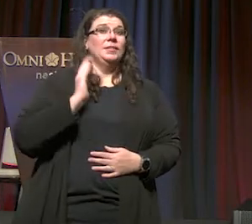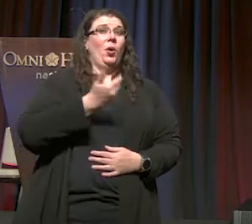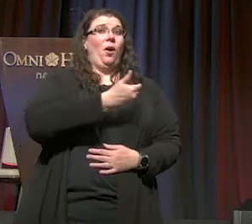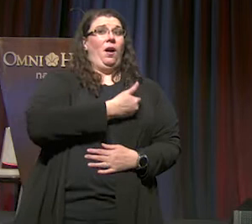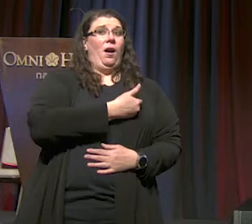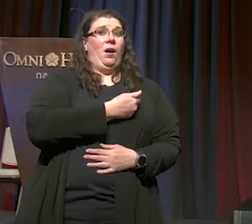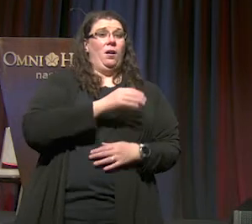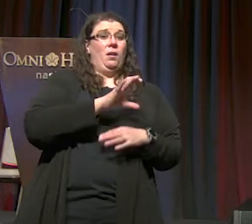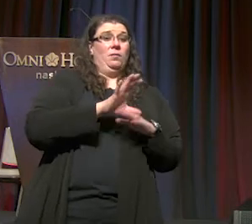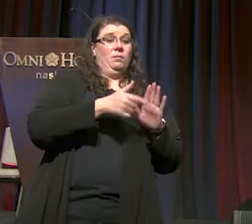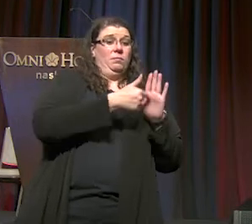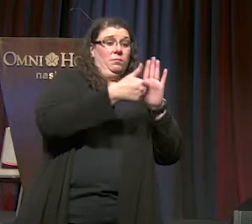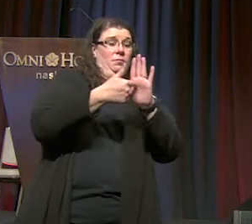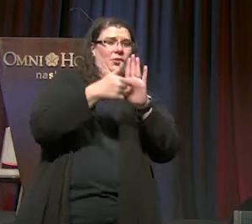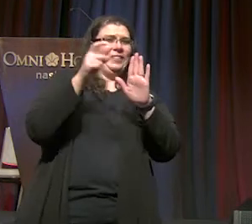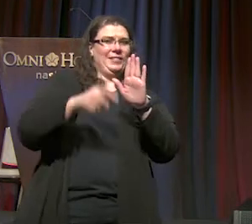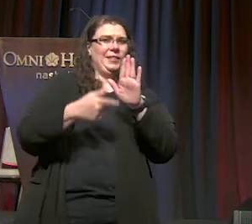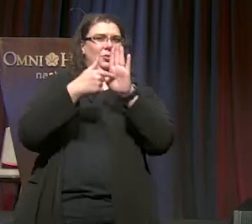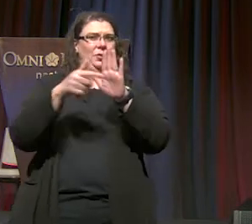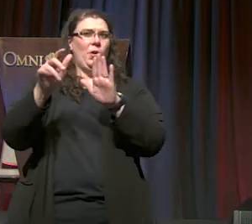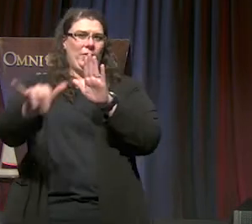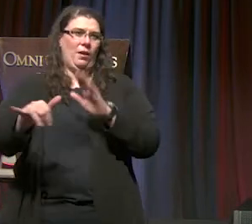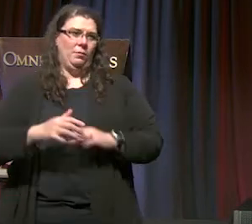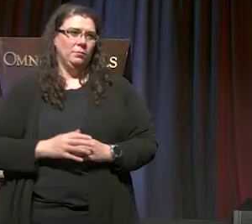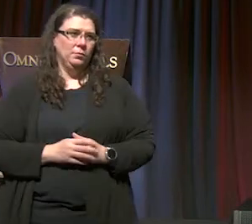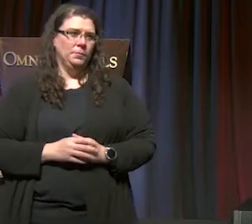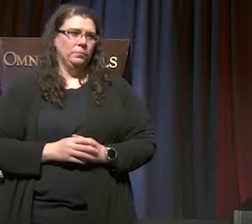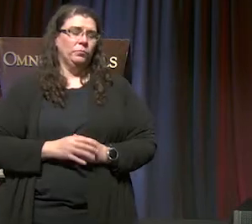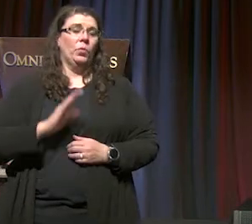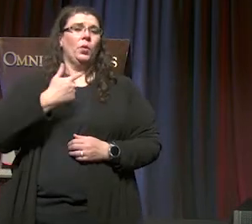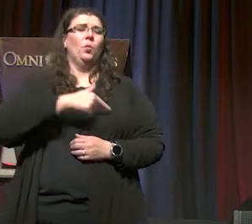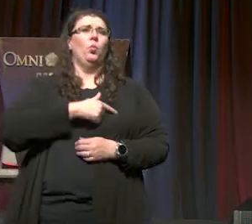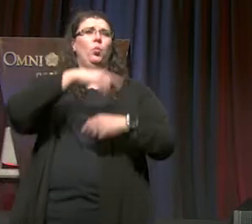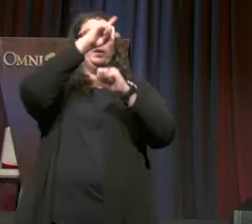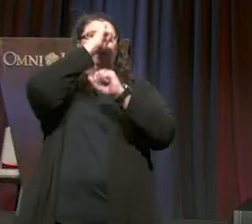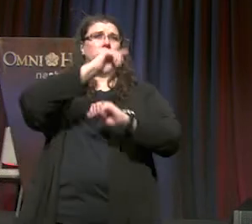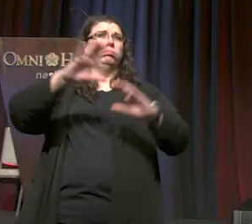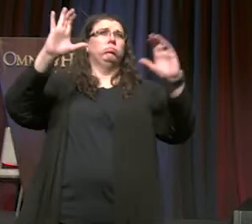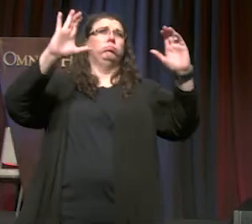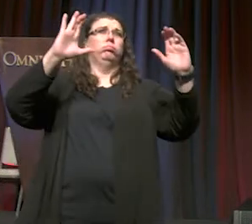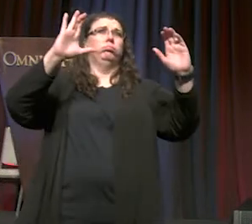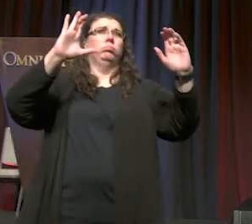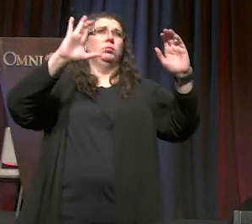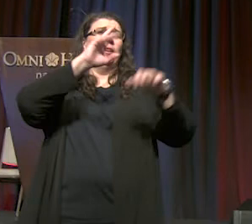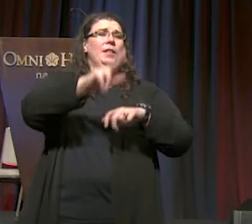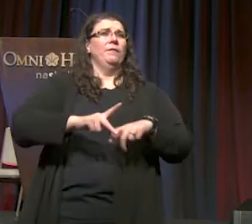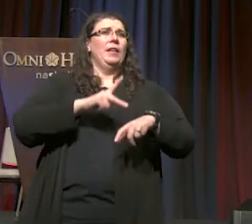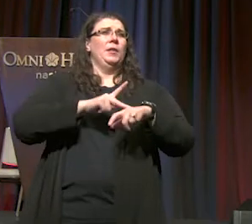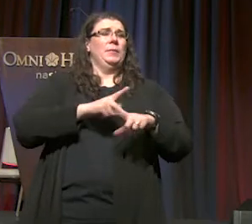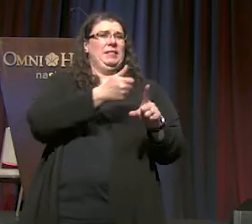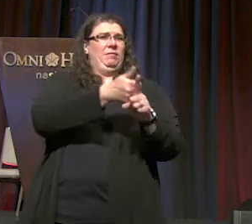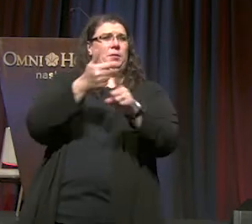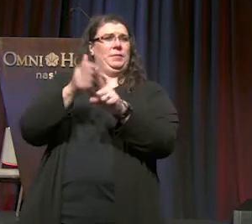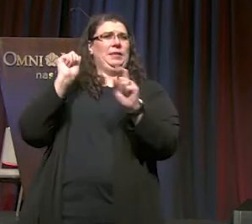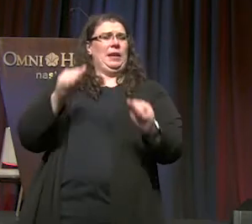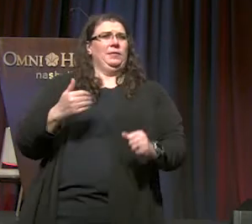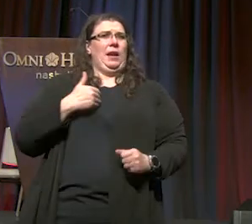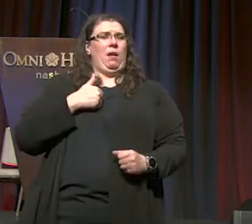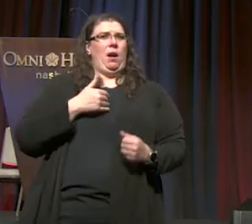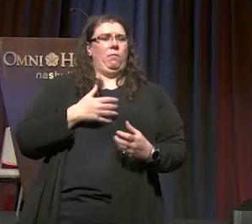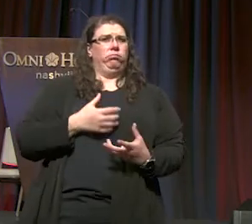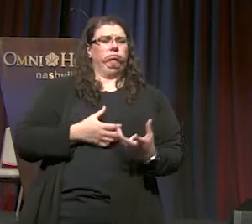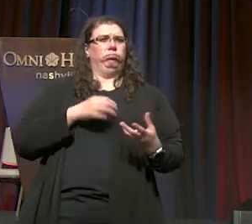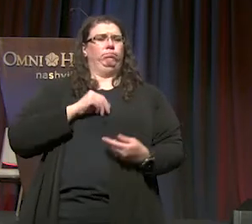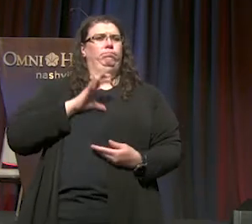vision. We envision a Philippine Central Conference wherein